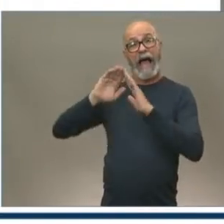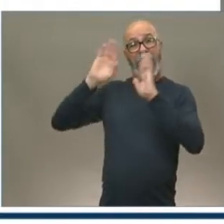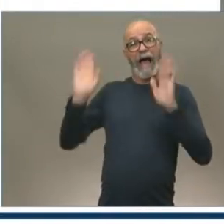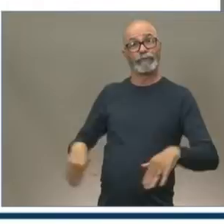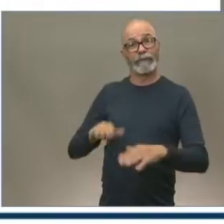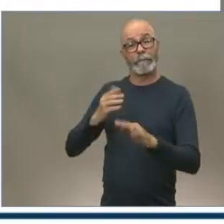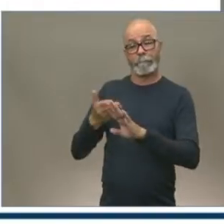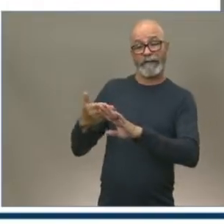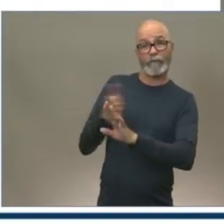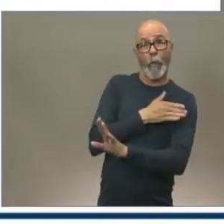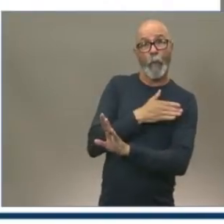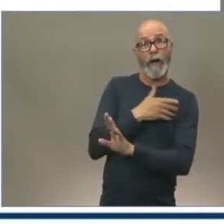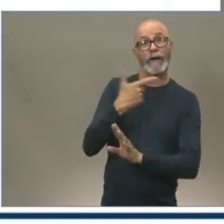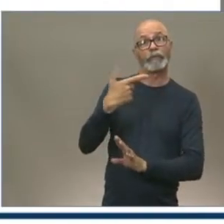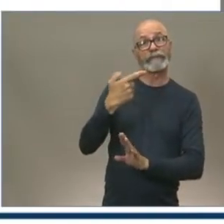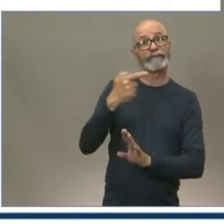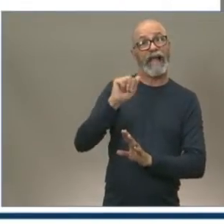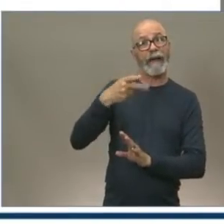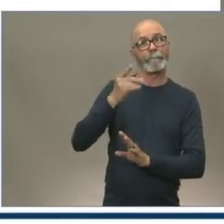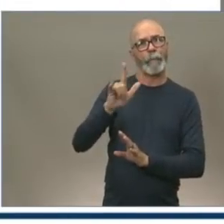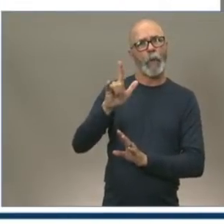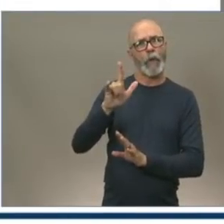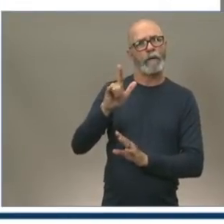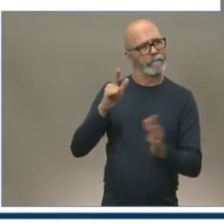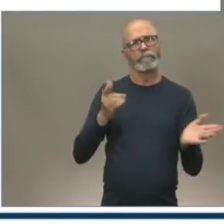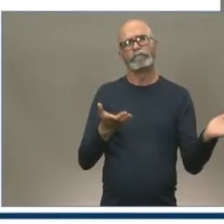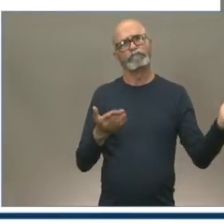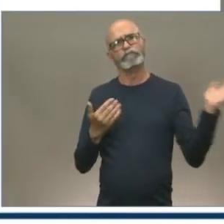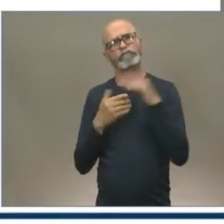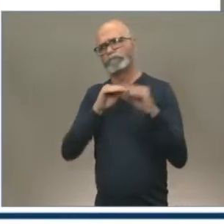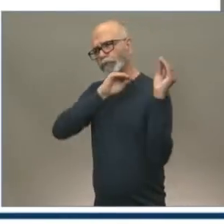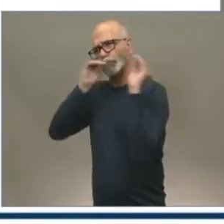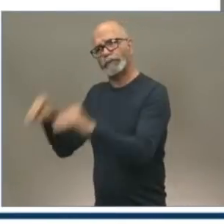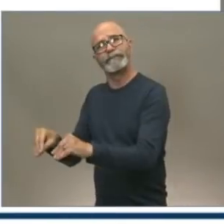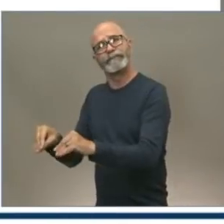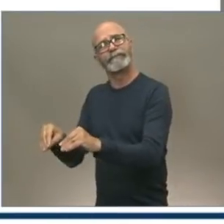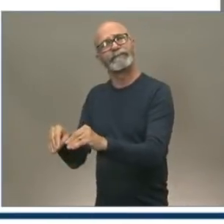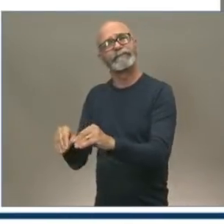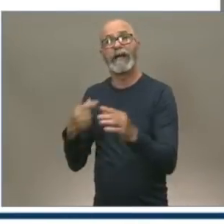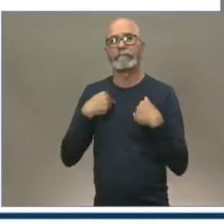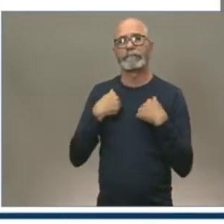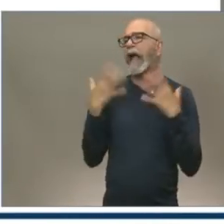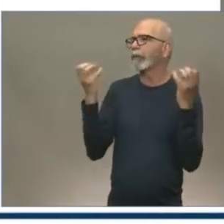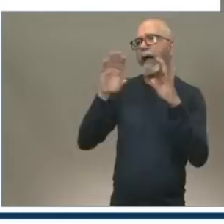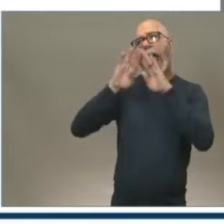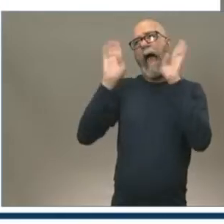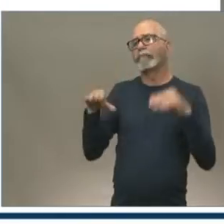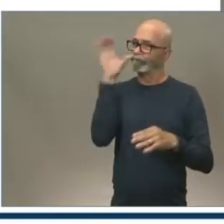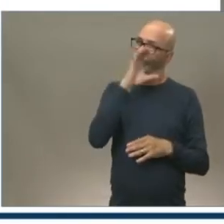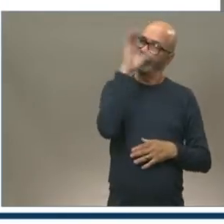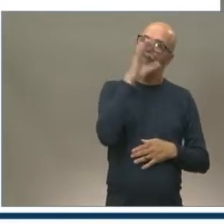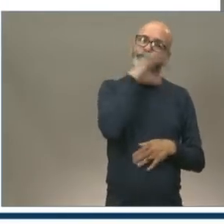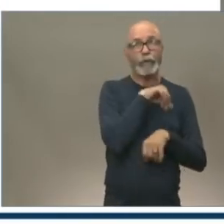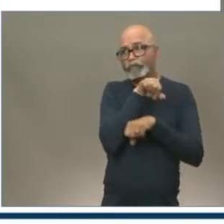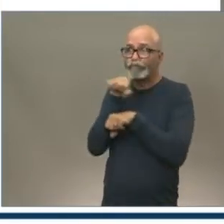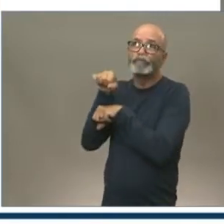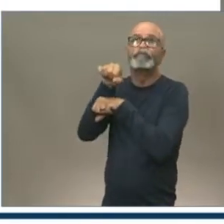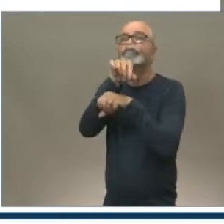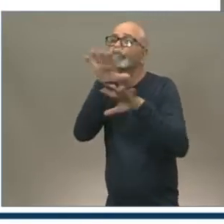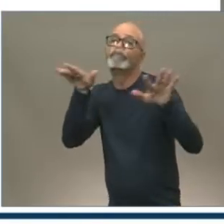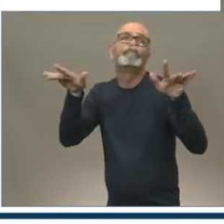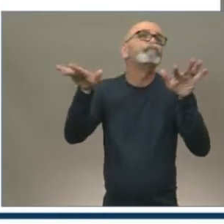we're telling people that they should not, now is not the time to be looking to purchase something in Nova Scotia for the next 4 weeks